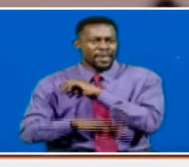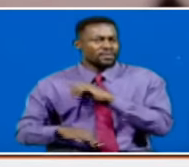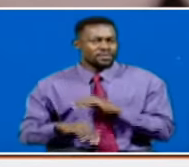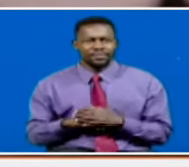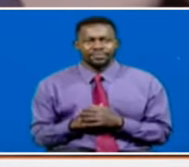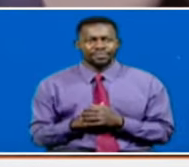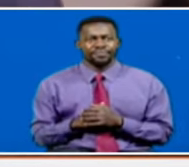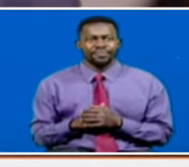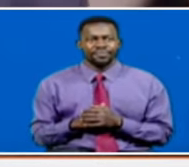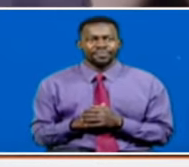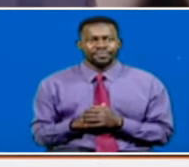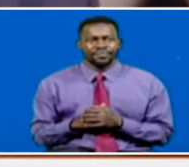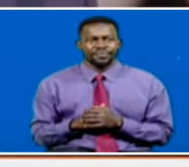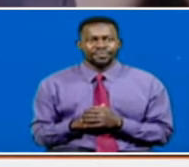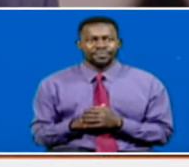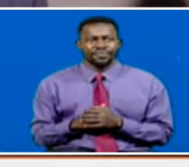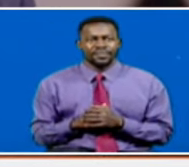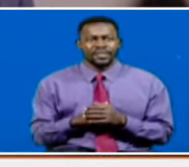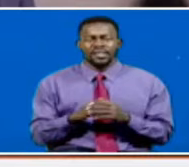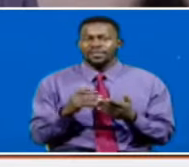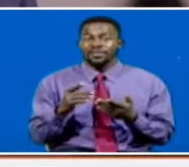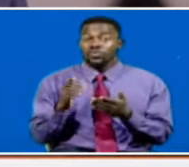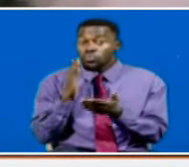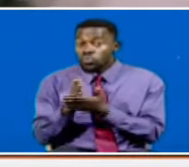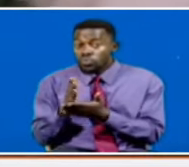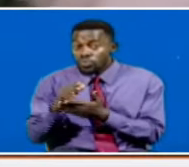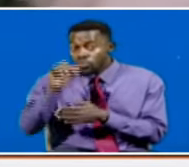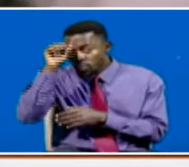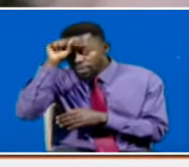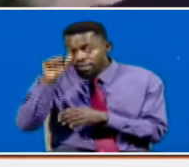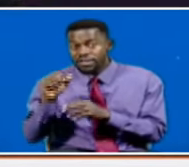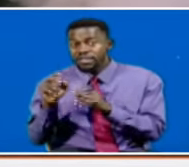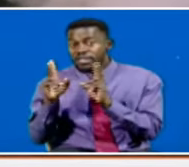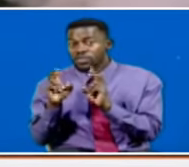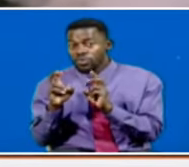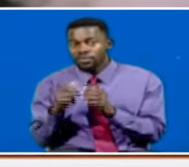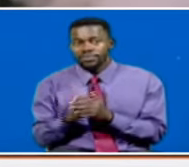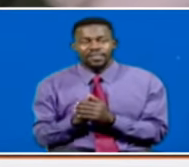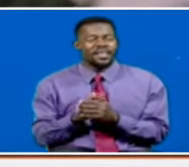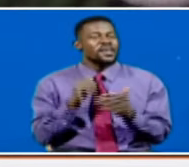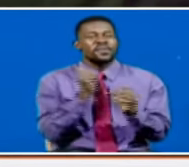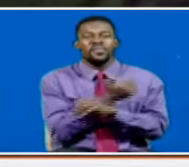Mama Tamia Kisii takubali ukumbavu. Hakuna vitisho.